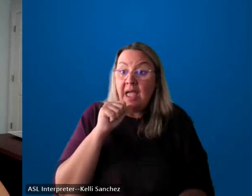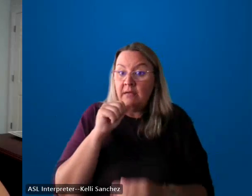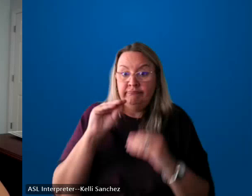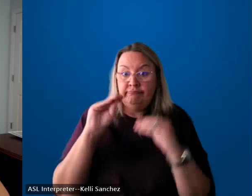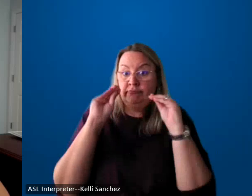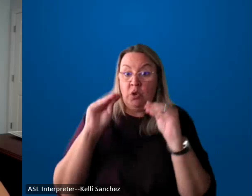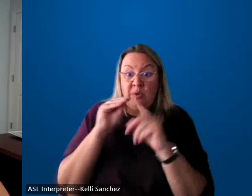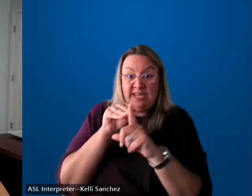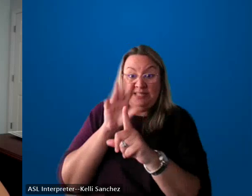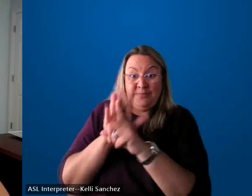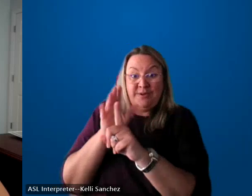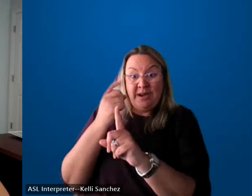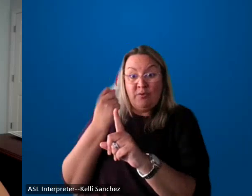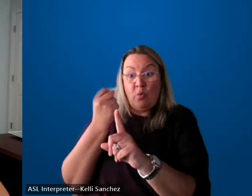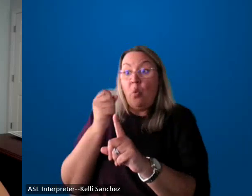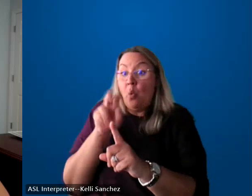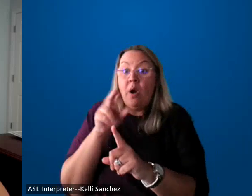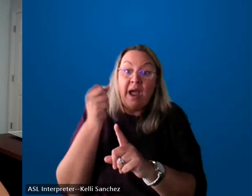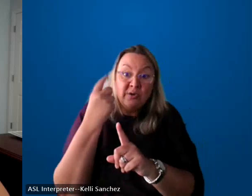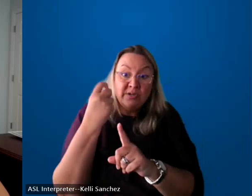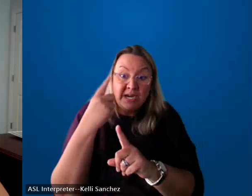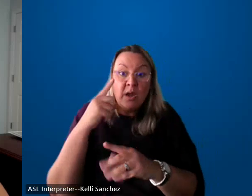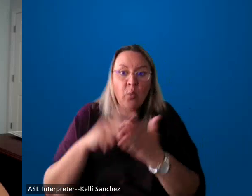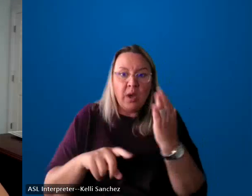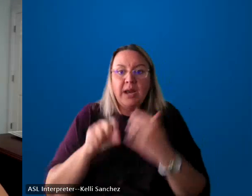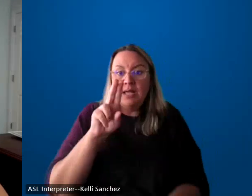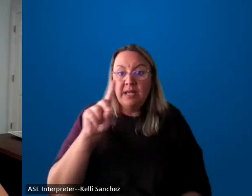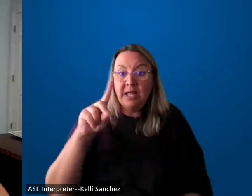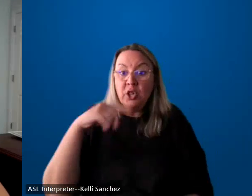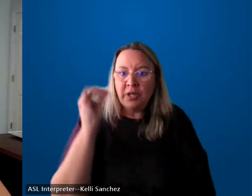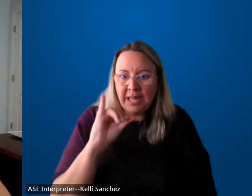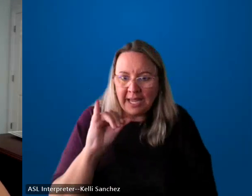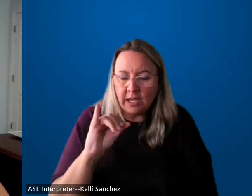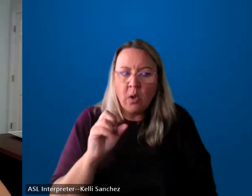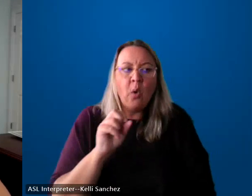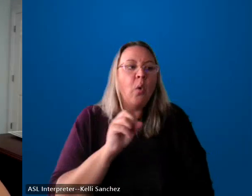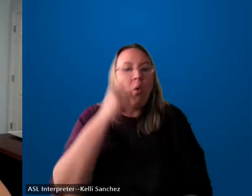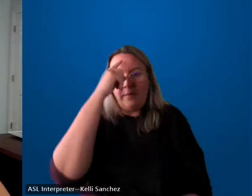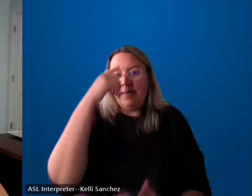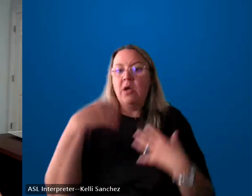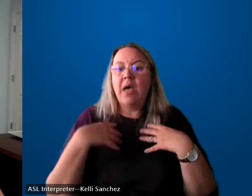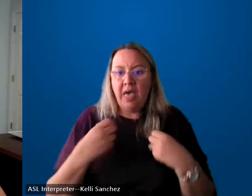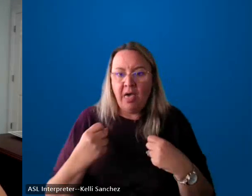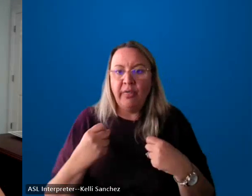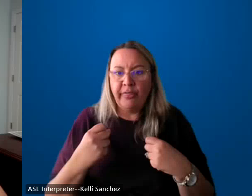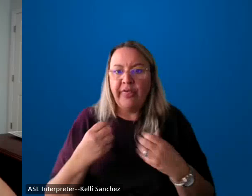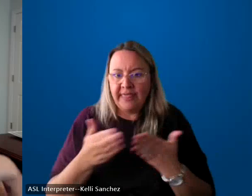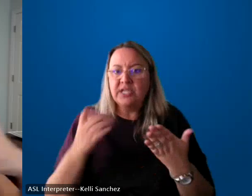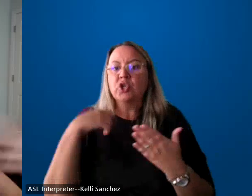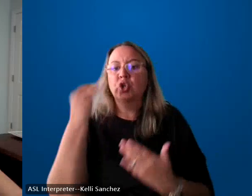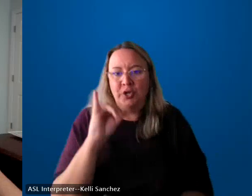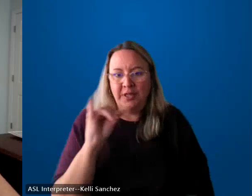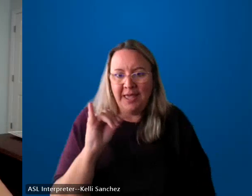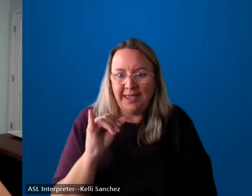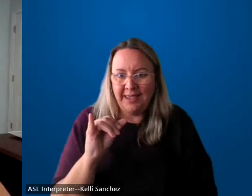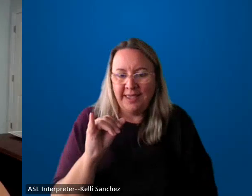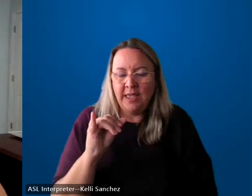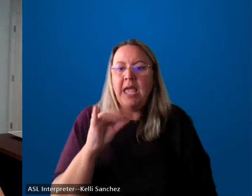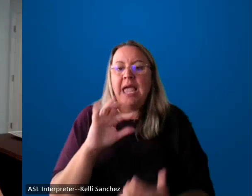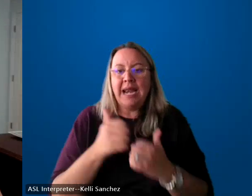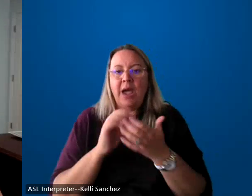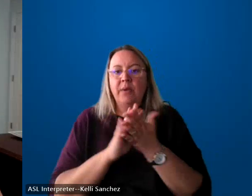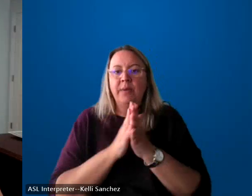even understand or know what substance use disorder looks like and what mental health conditions can look like and be how they manifest